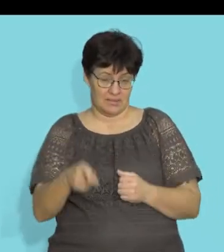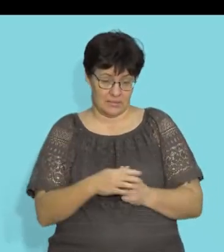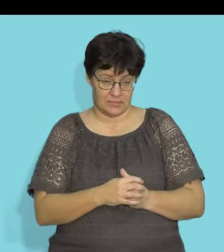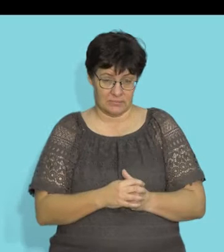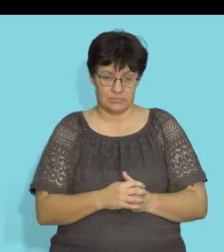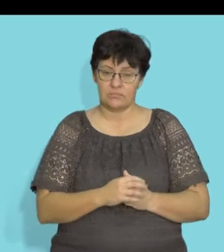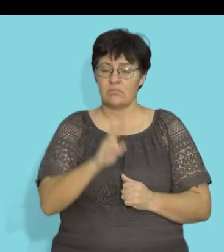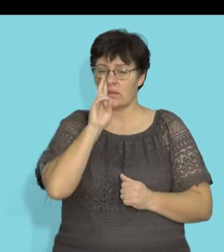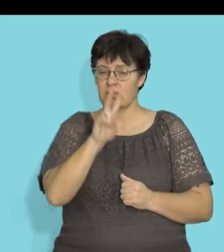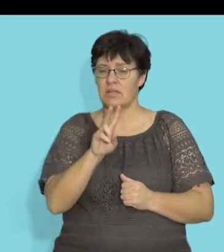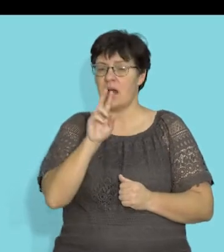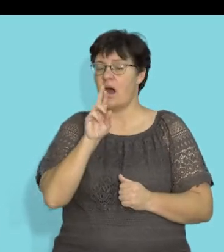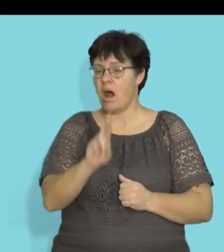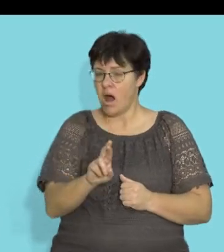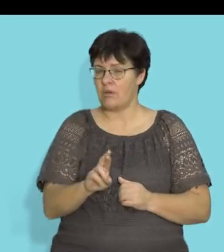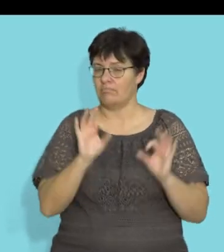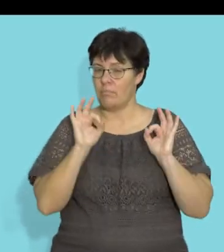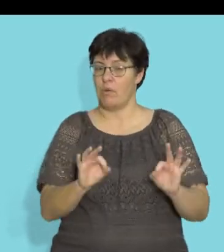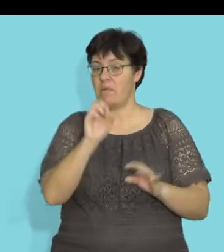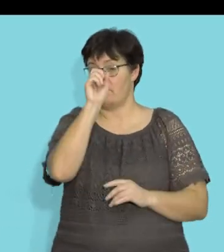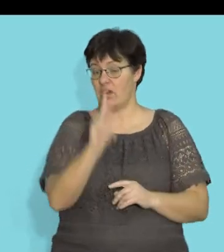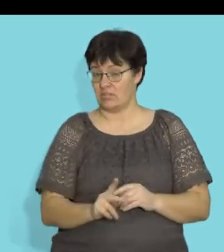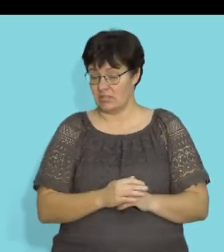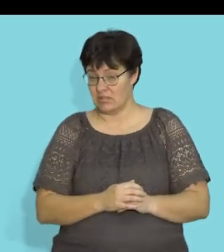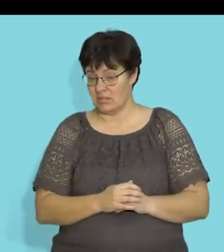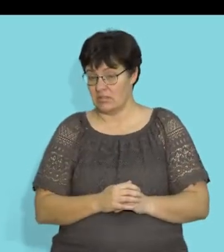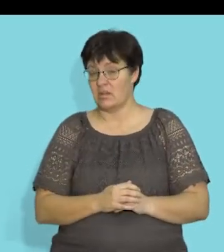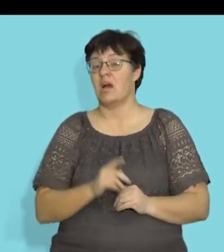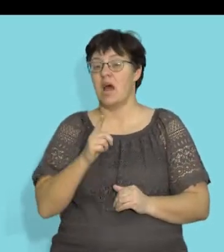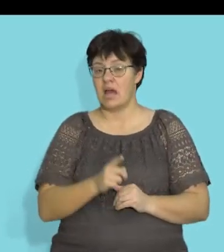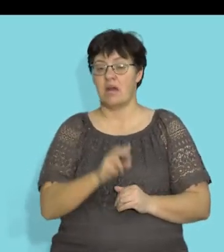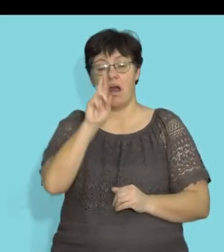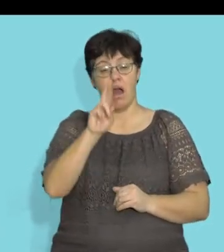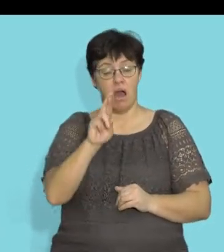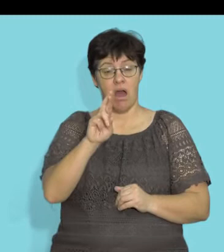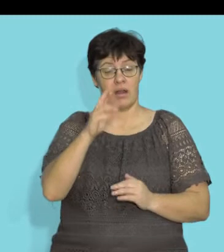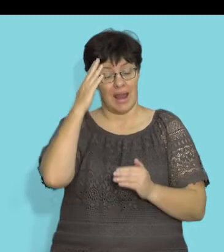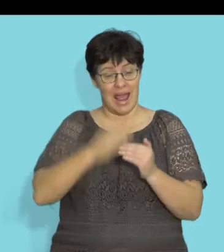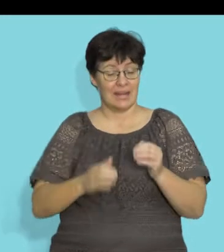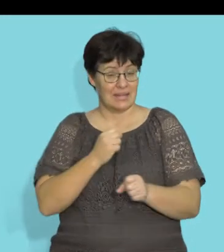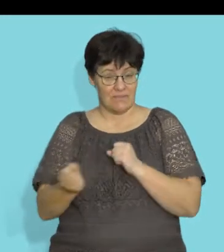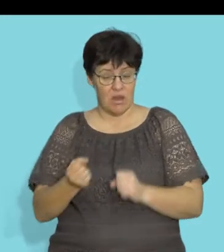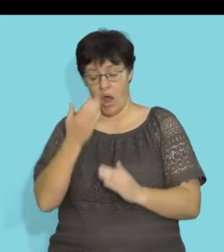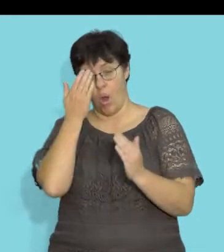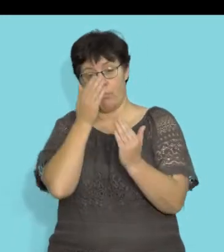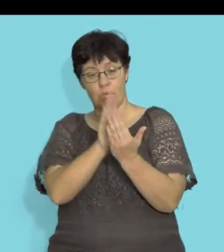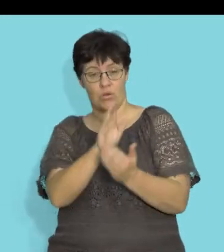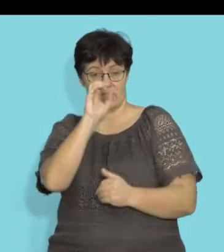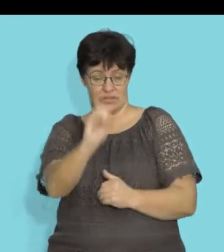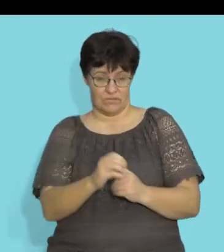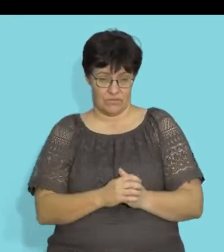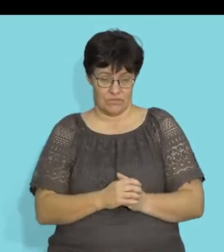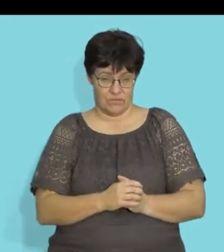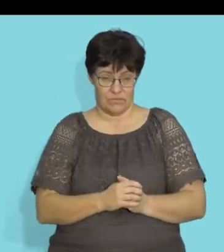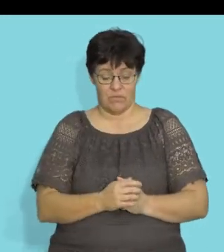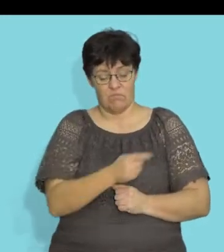actually happens if r is a proper fraction and when r to infinity is approaching 0. So